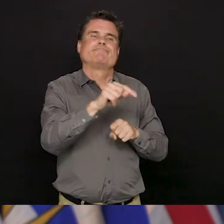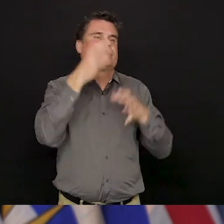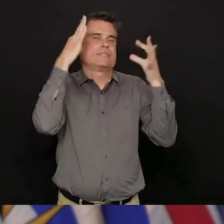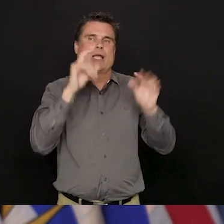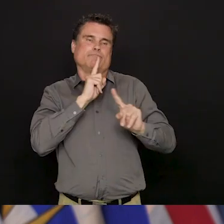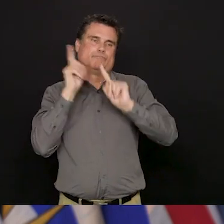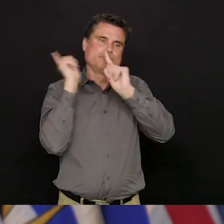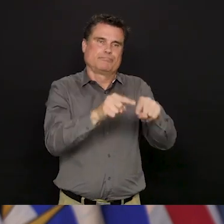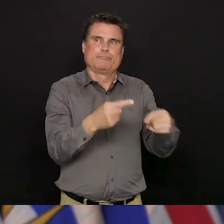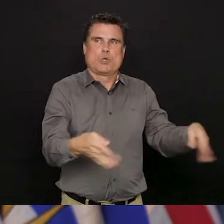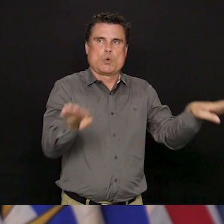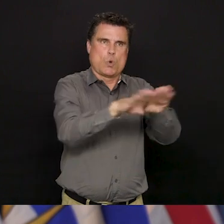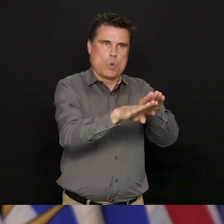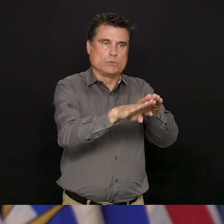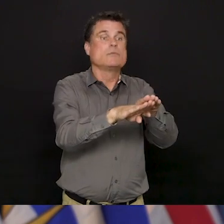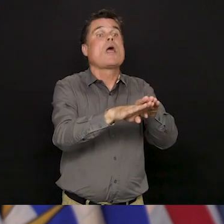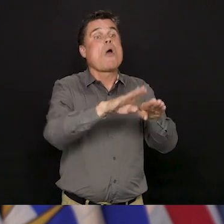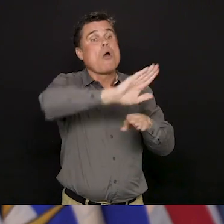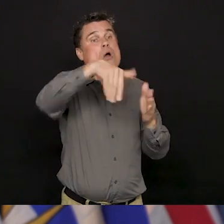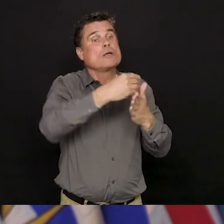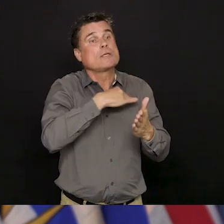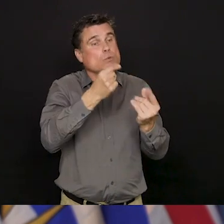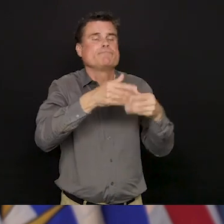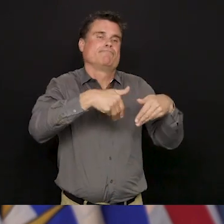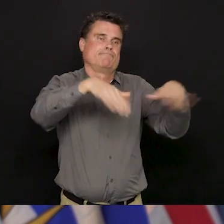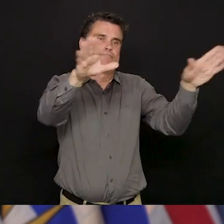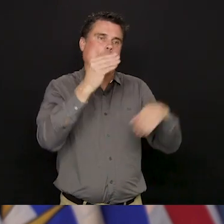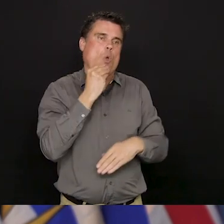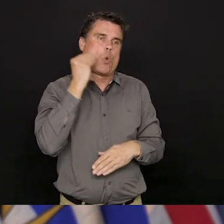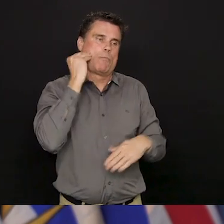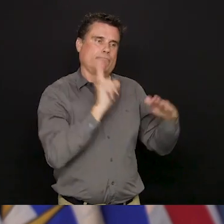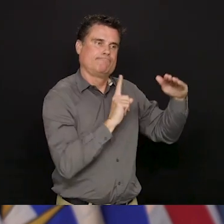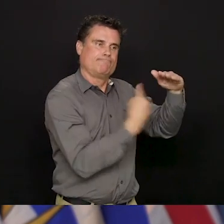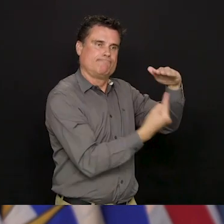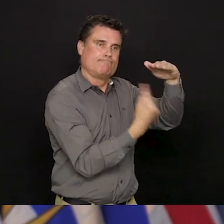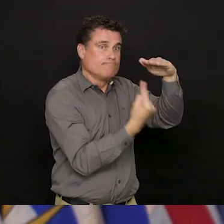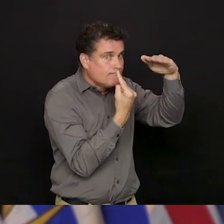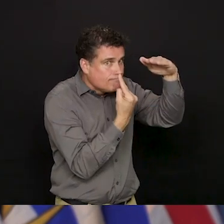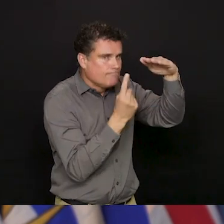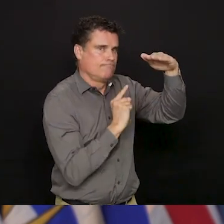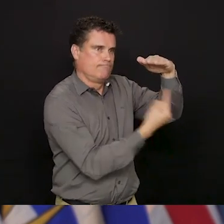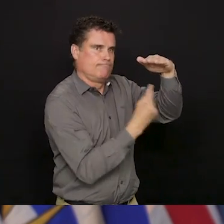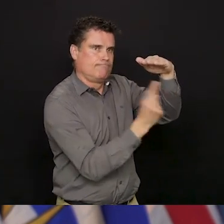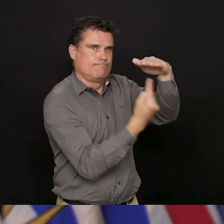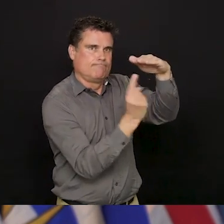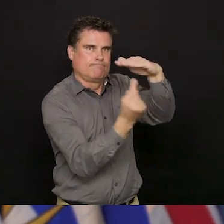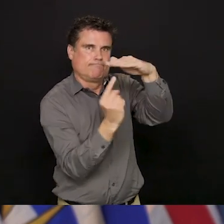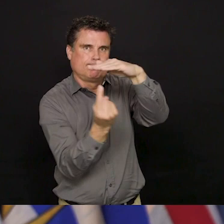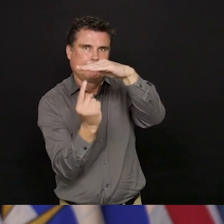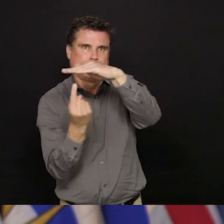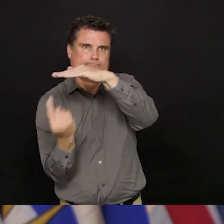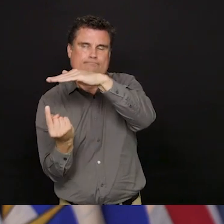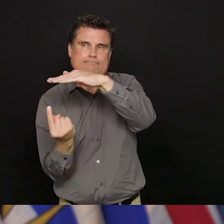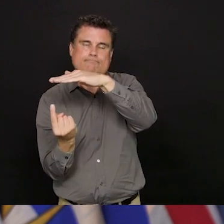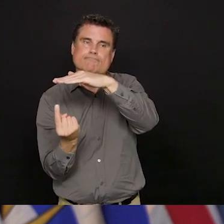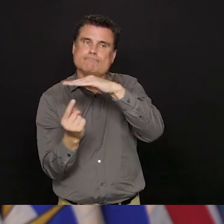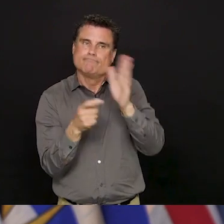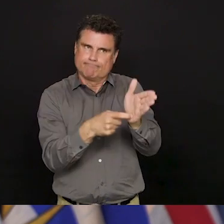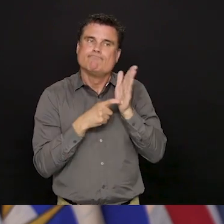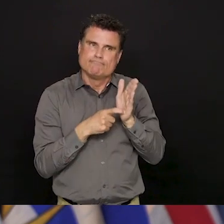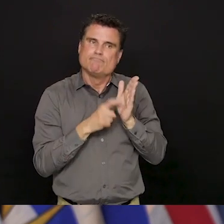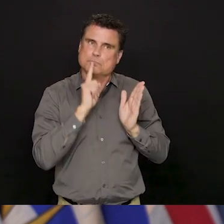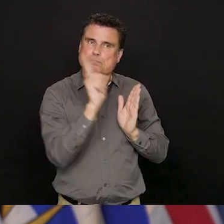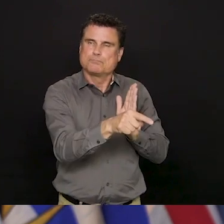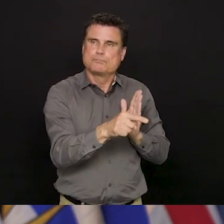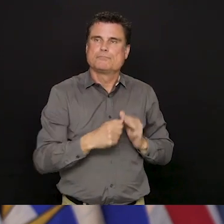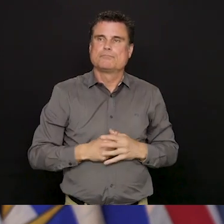that appropriate precautions and changes to the workflow could be done to safely protect the workers in